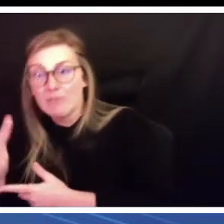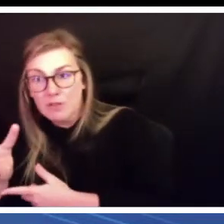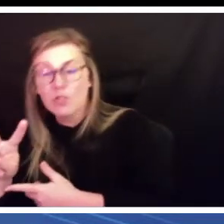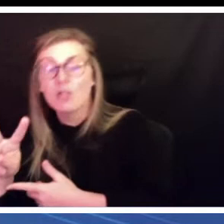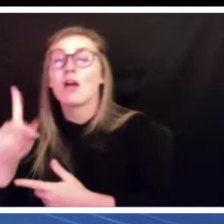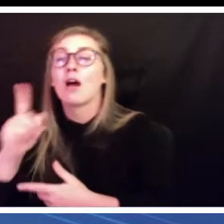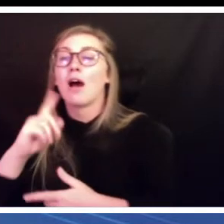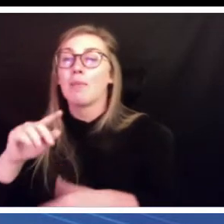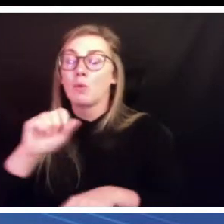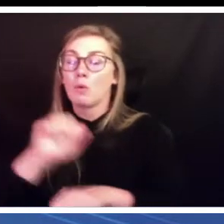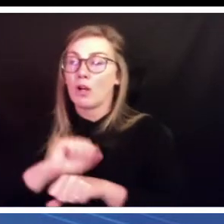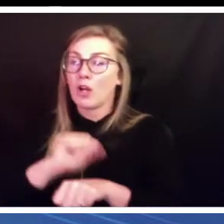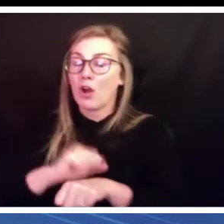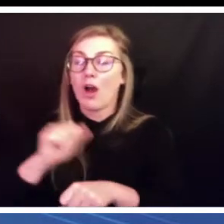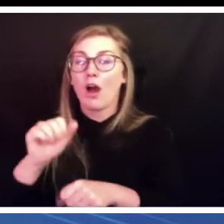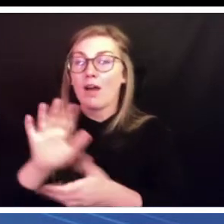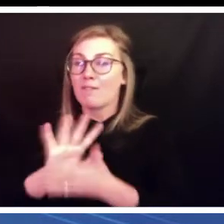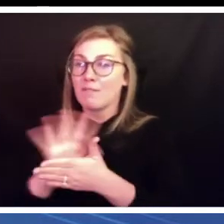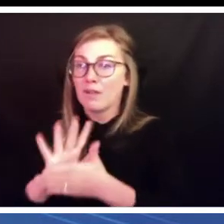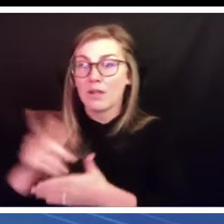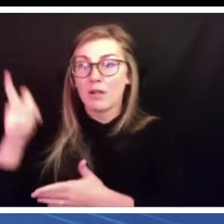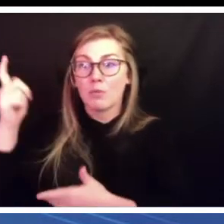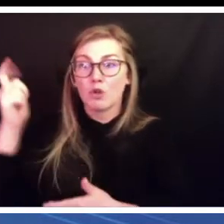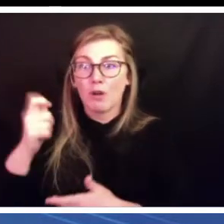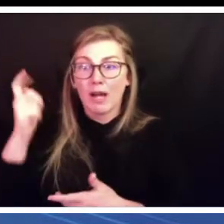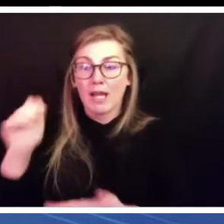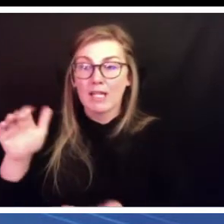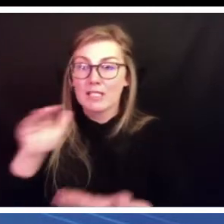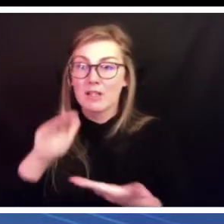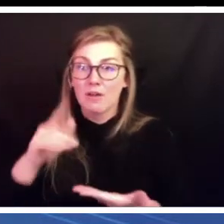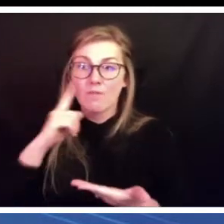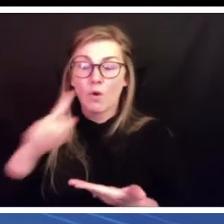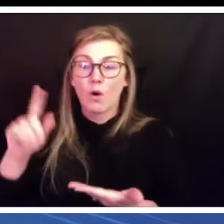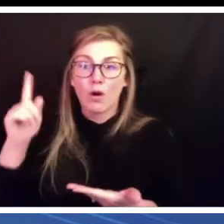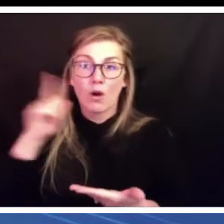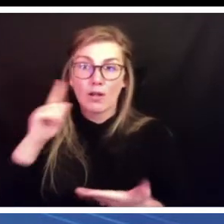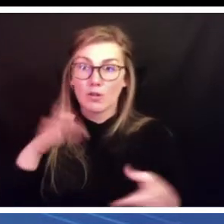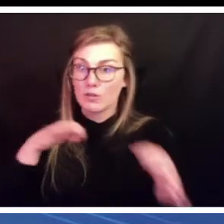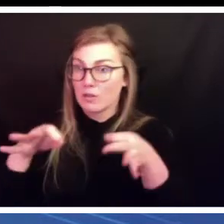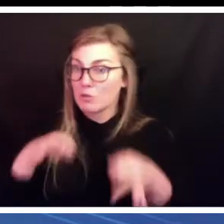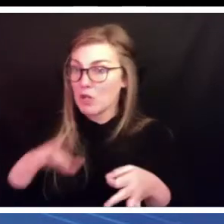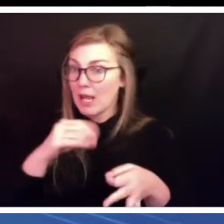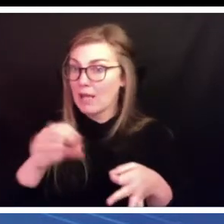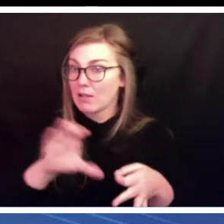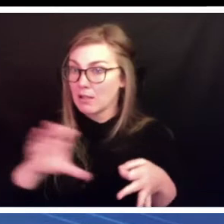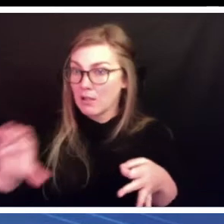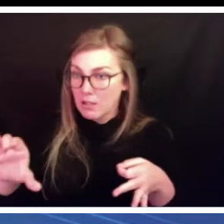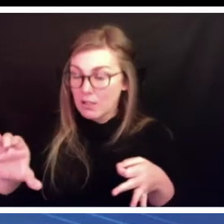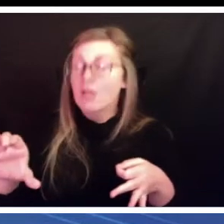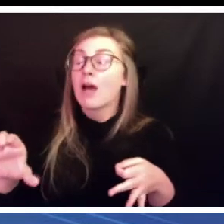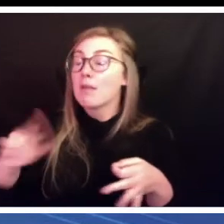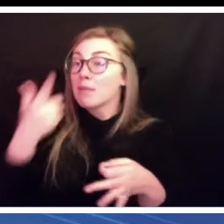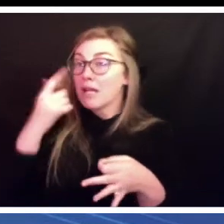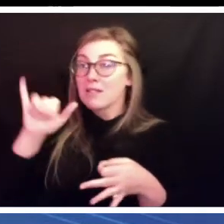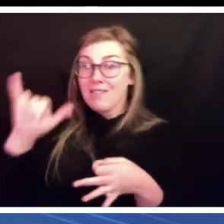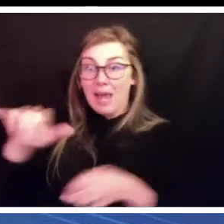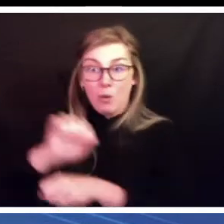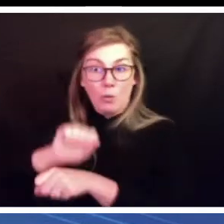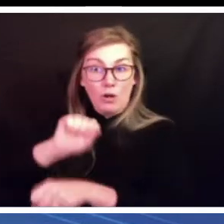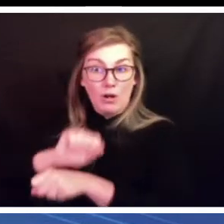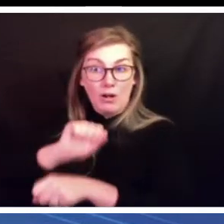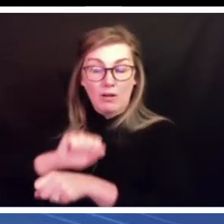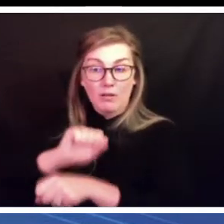And of that, I see films that come past that I get to choose from